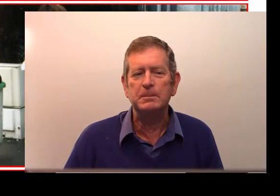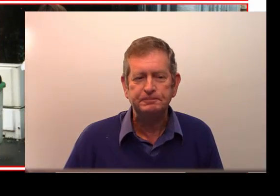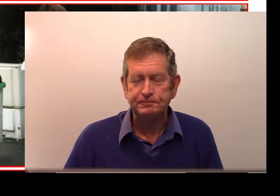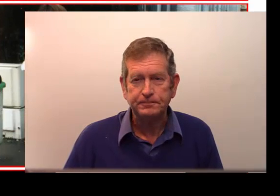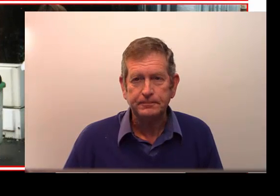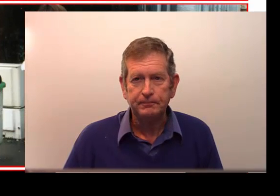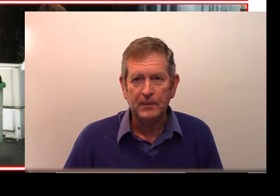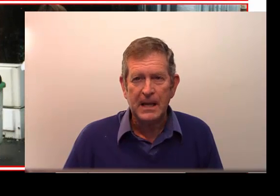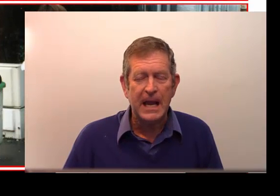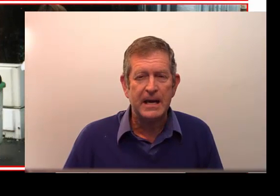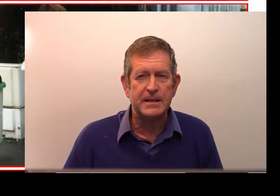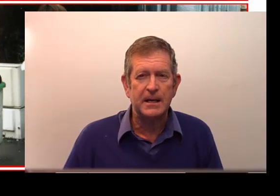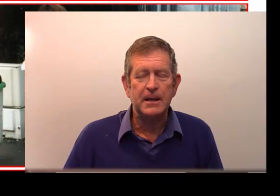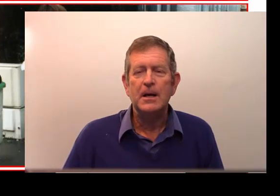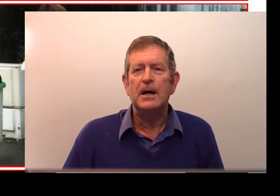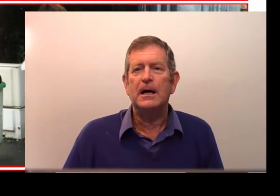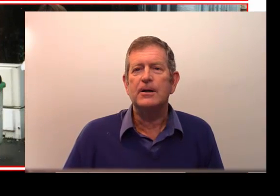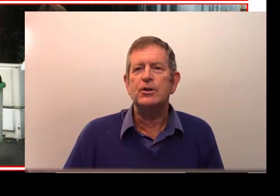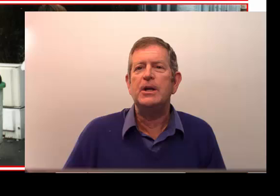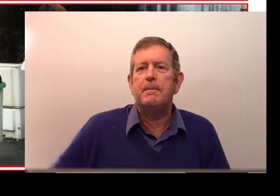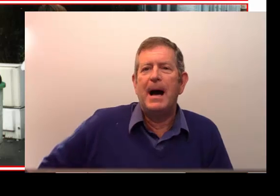with Michael, and